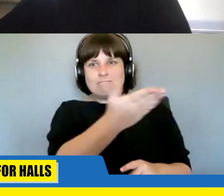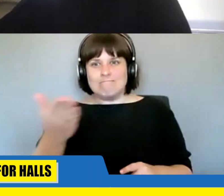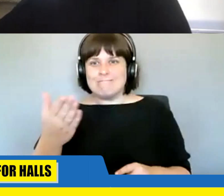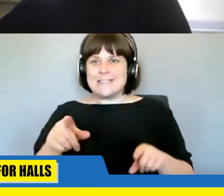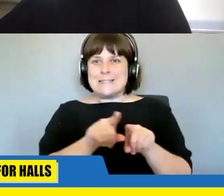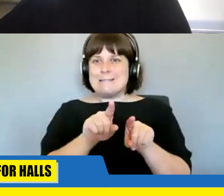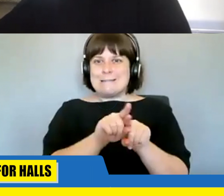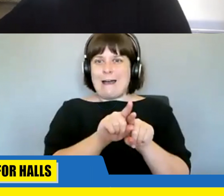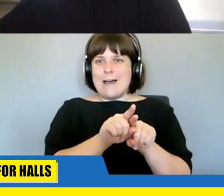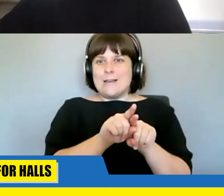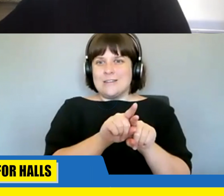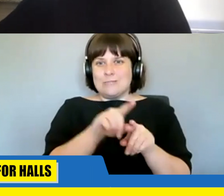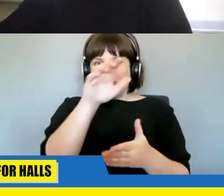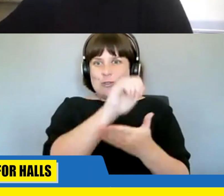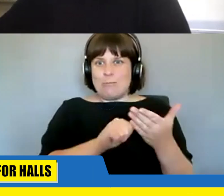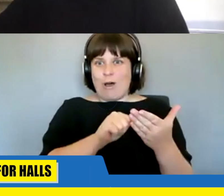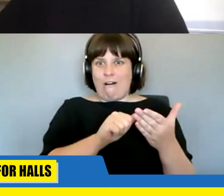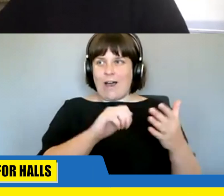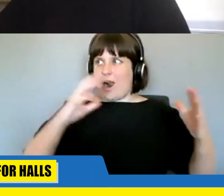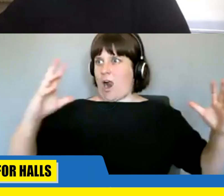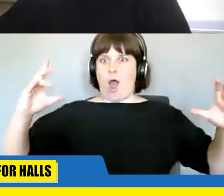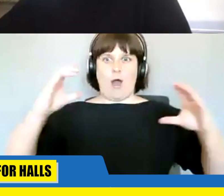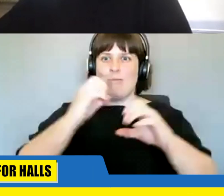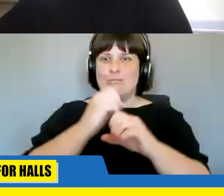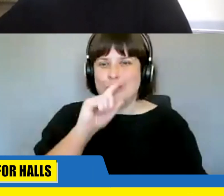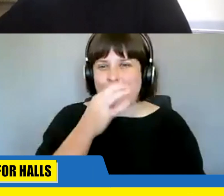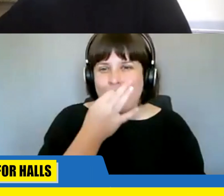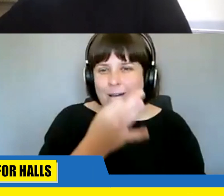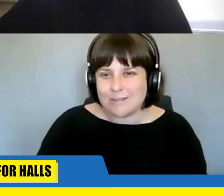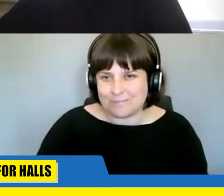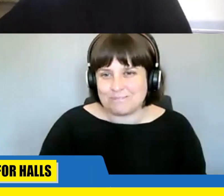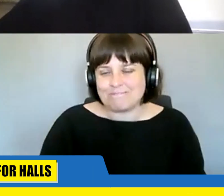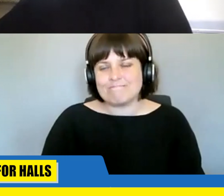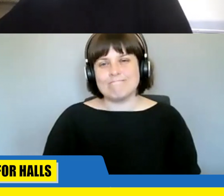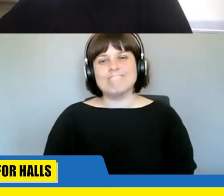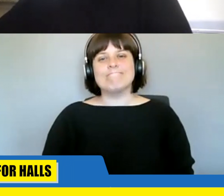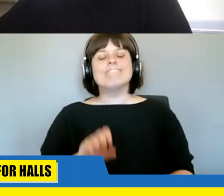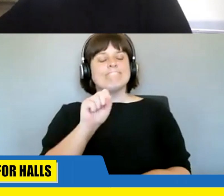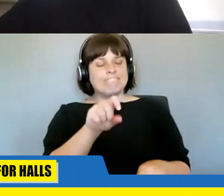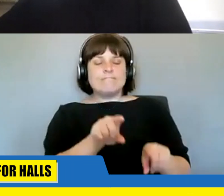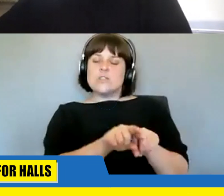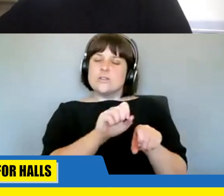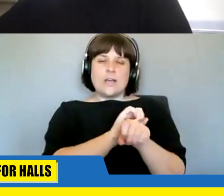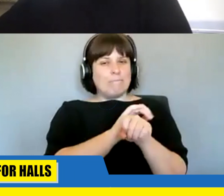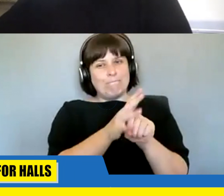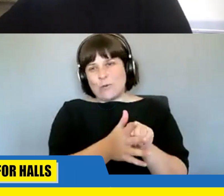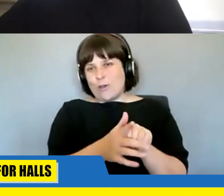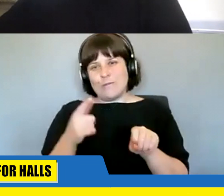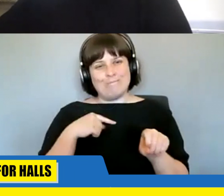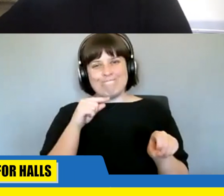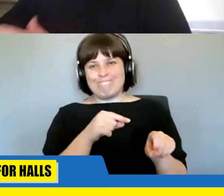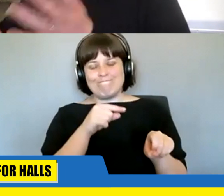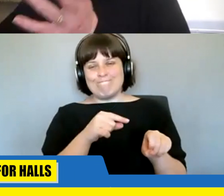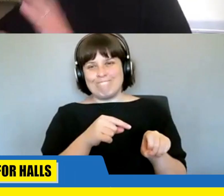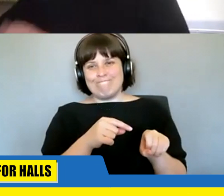that. Yes. And of course, with COVID, it's been impossible to program far ahead